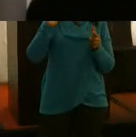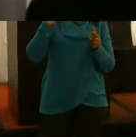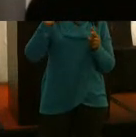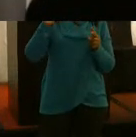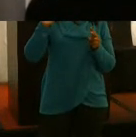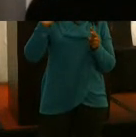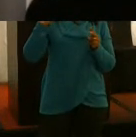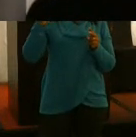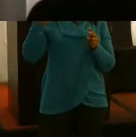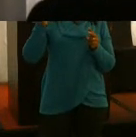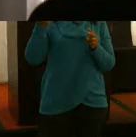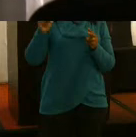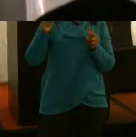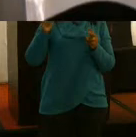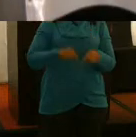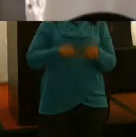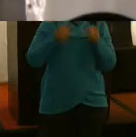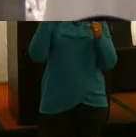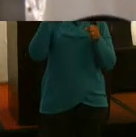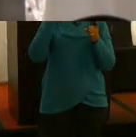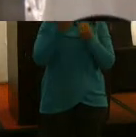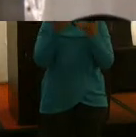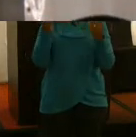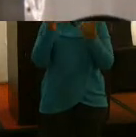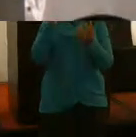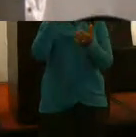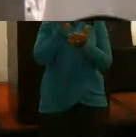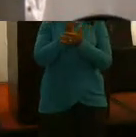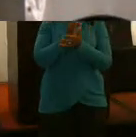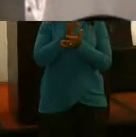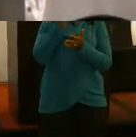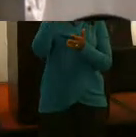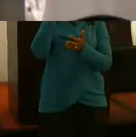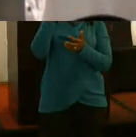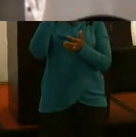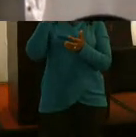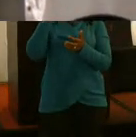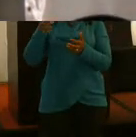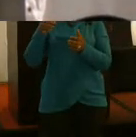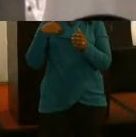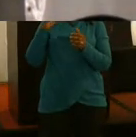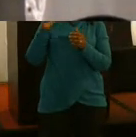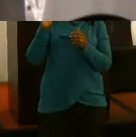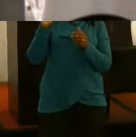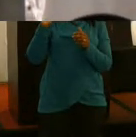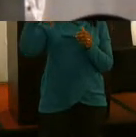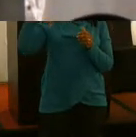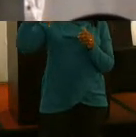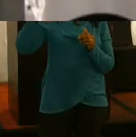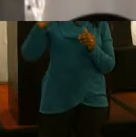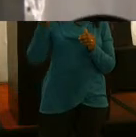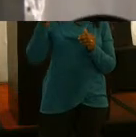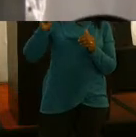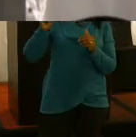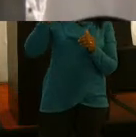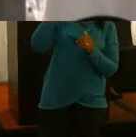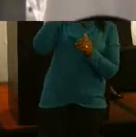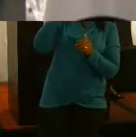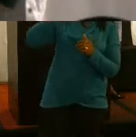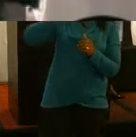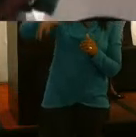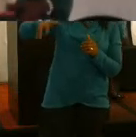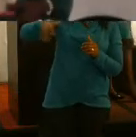of the Interfaith narrow County Youth Network and supchem narrow County kindly join me on stage